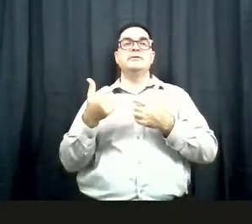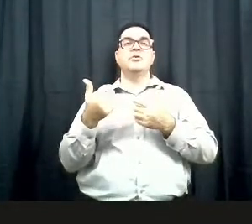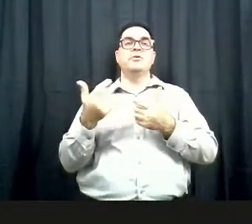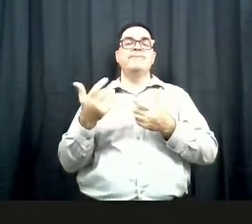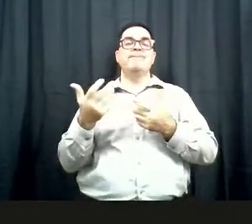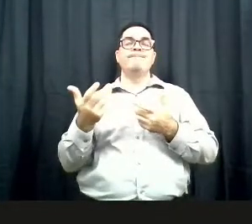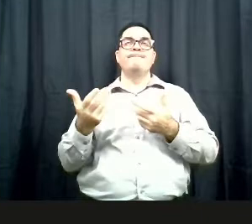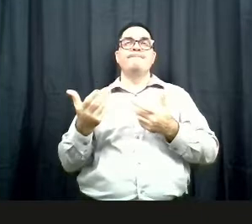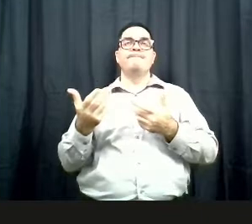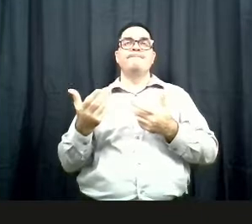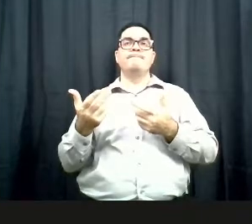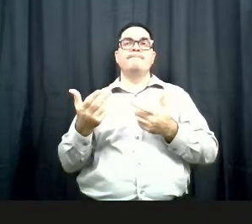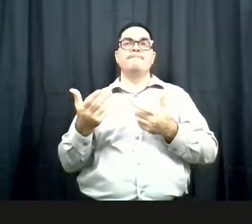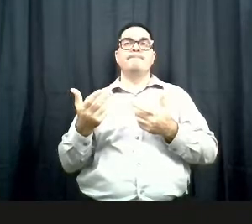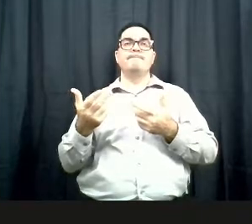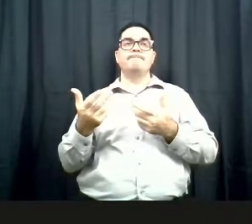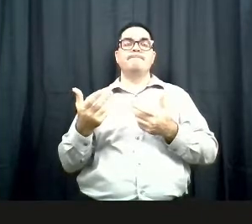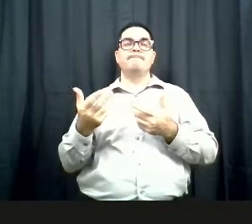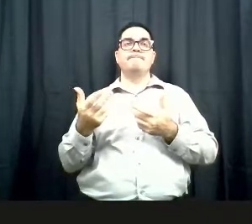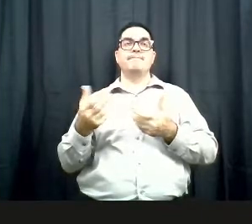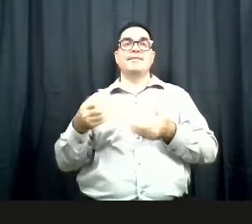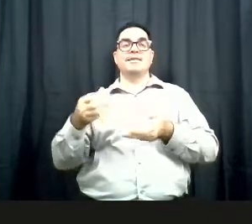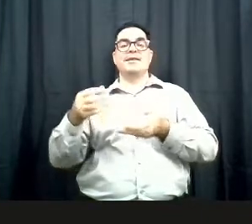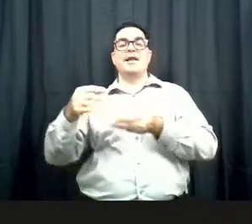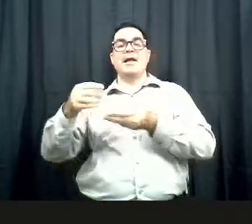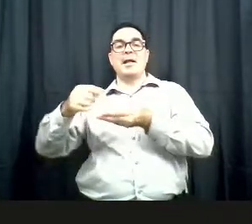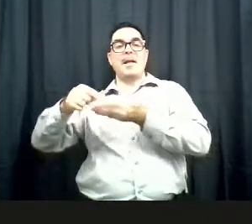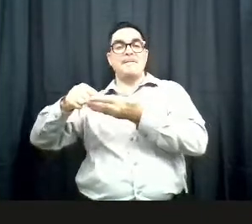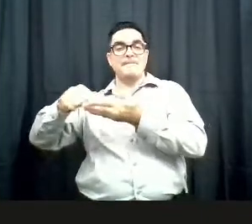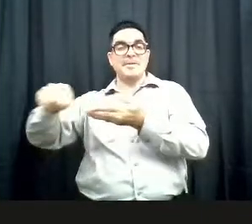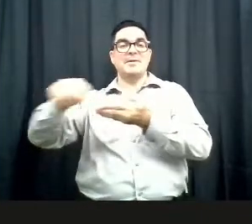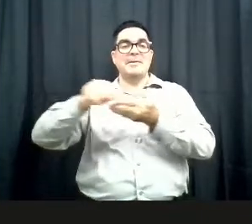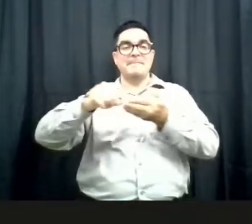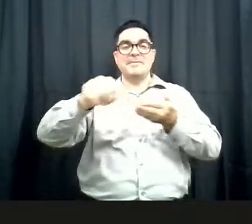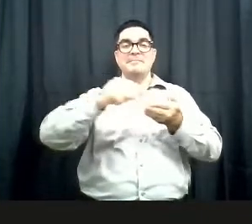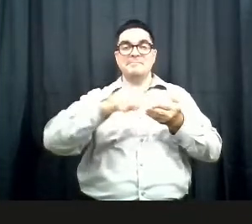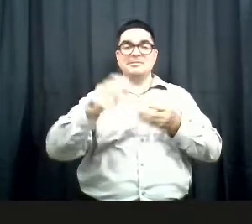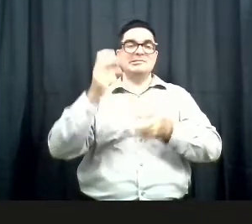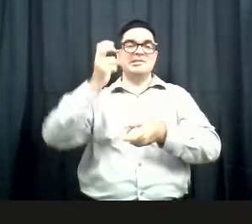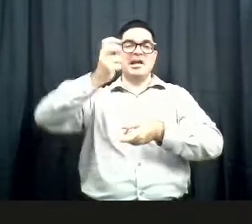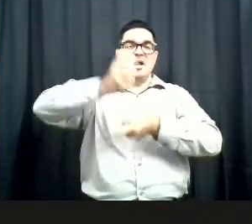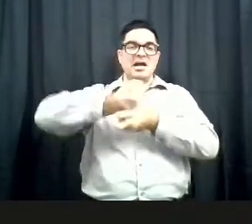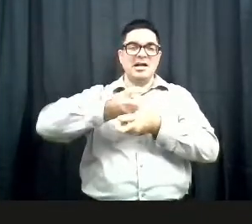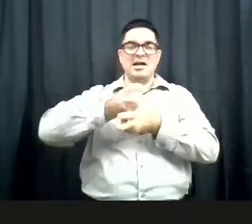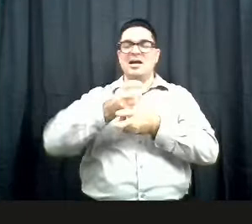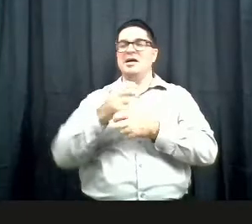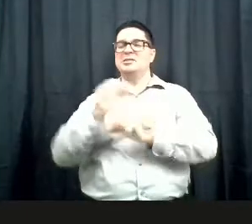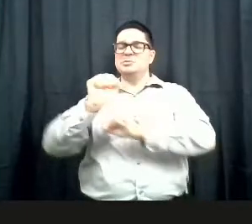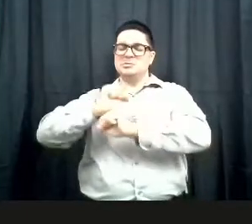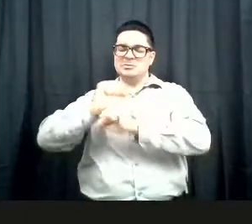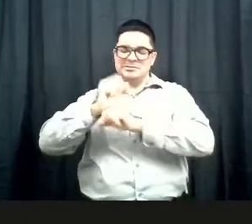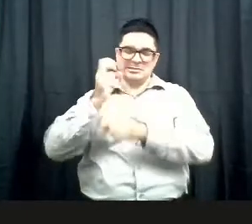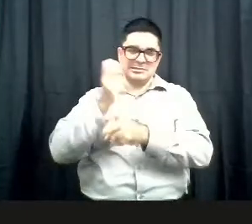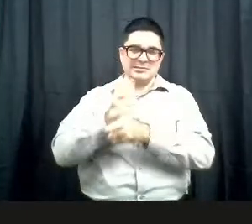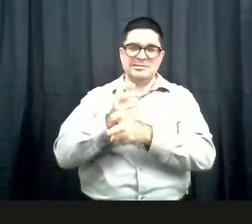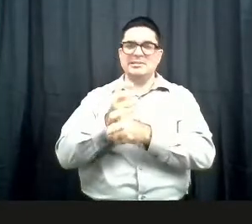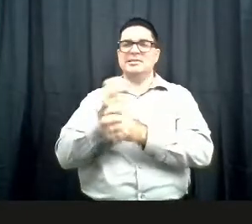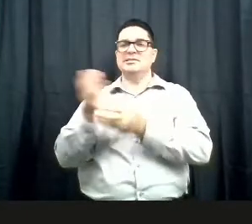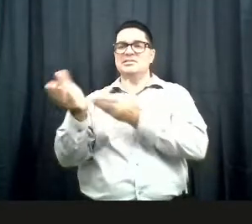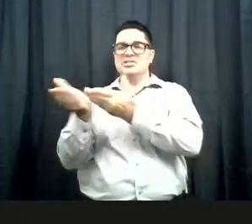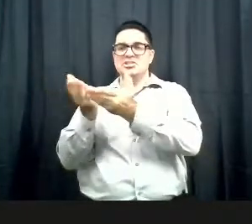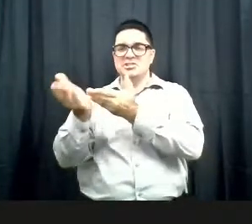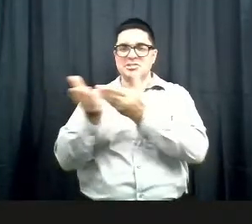the lost purchasing power by folks that are working really hard to deliver government services. And I worry about continued reductions